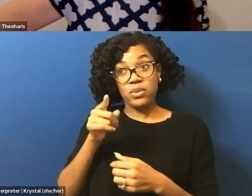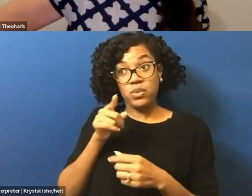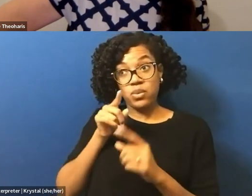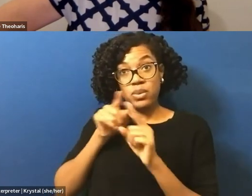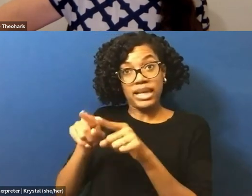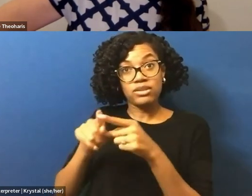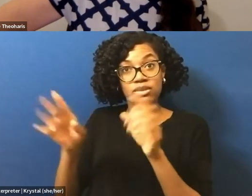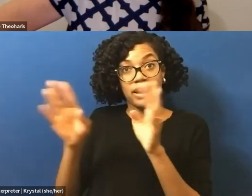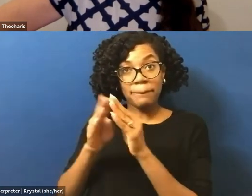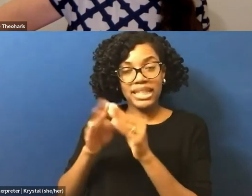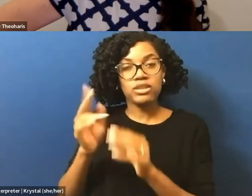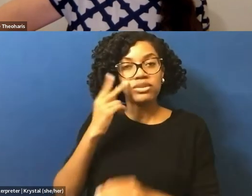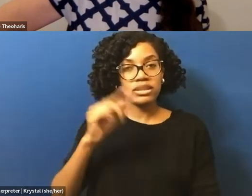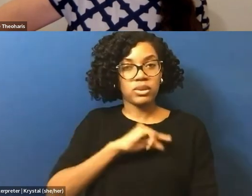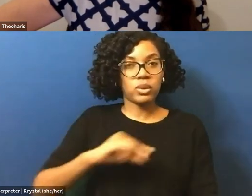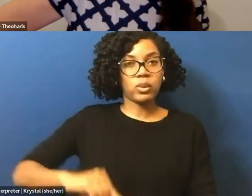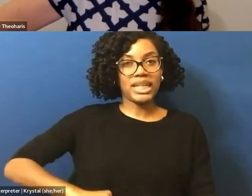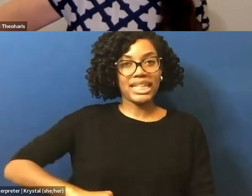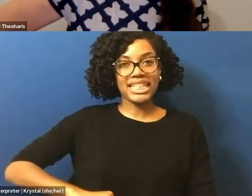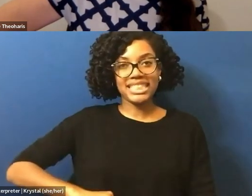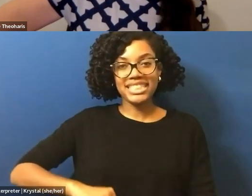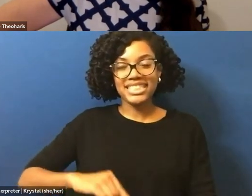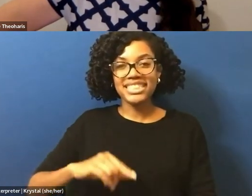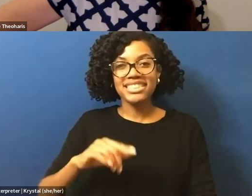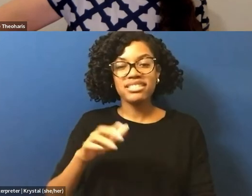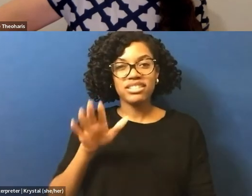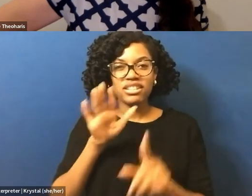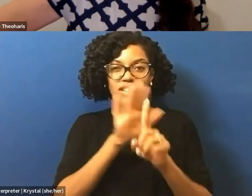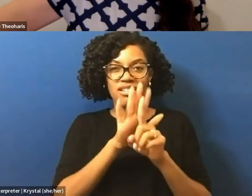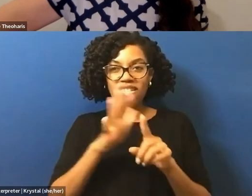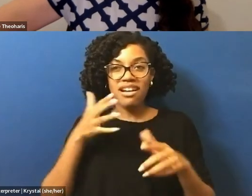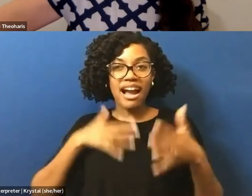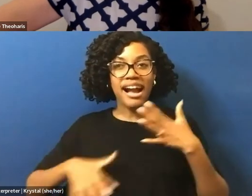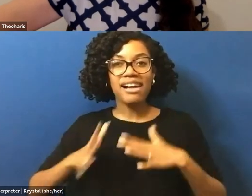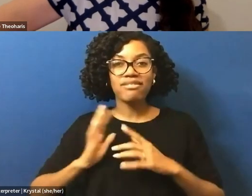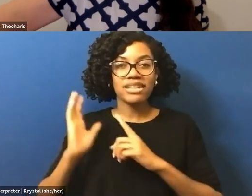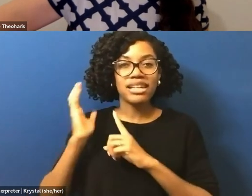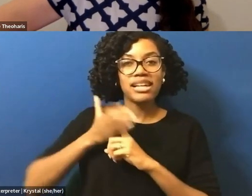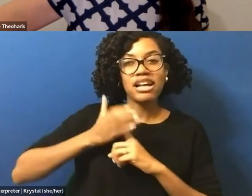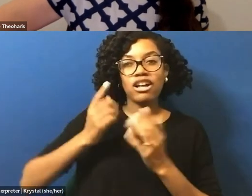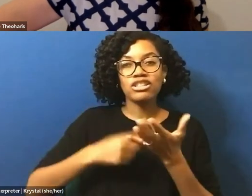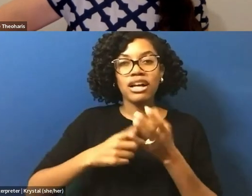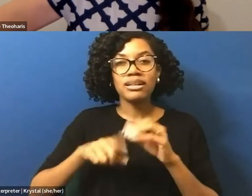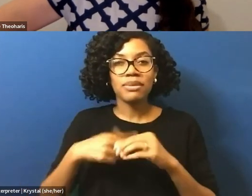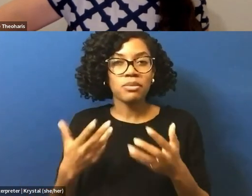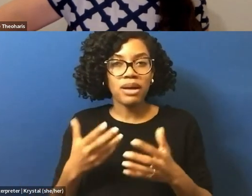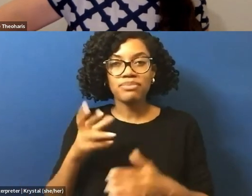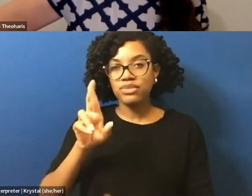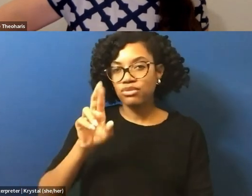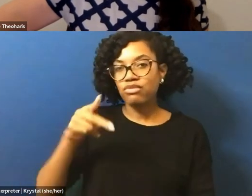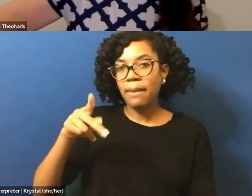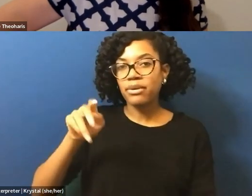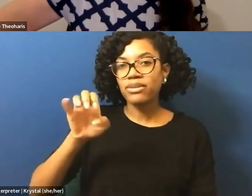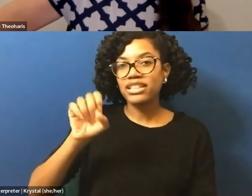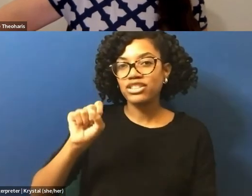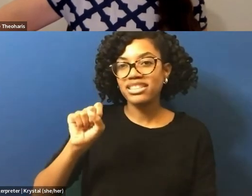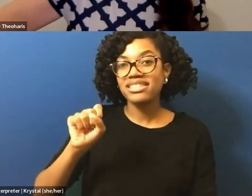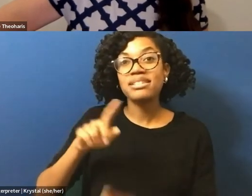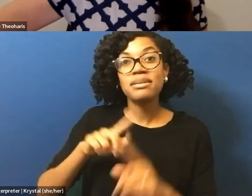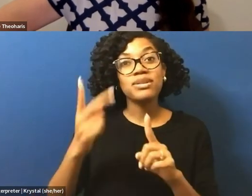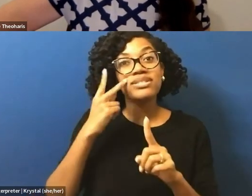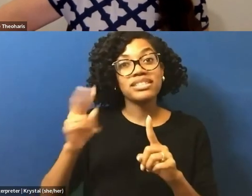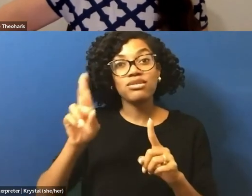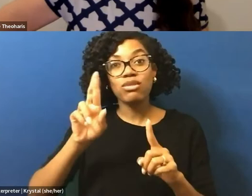regalia, telling you to reparations, reparations, reparations. And you would often see Parks beside her or sitting beside